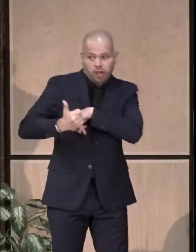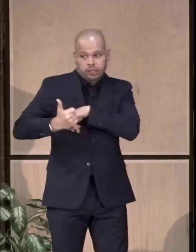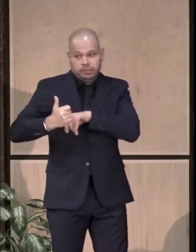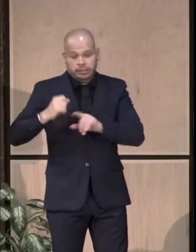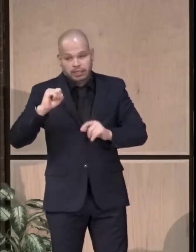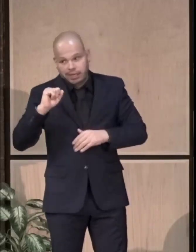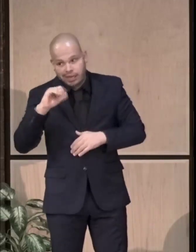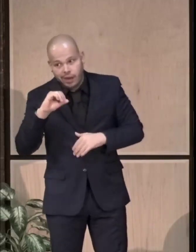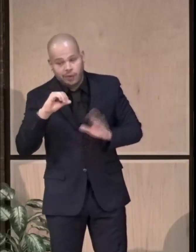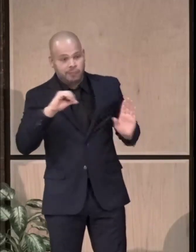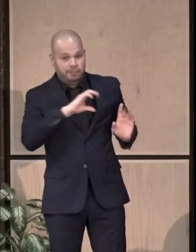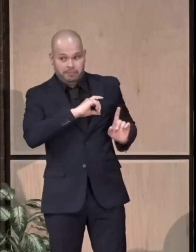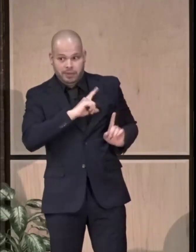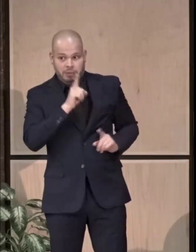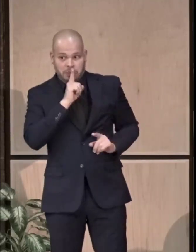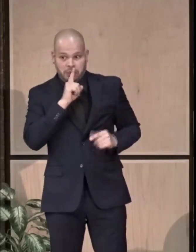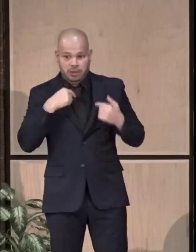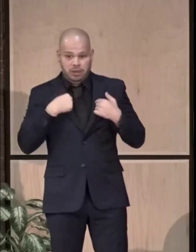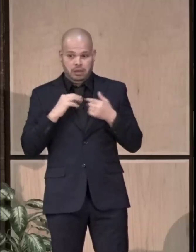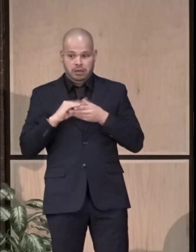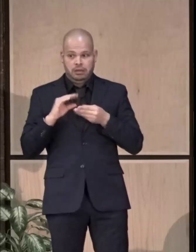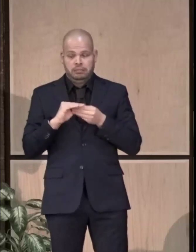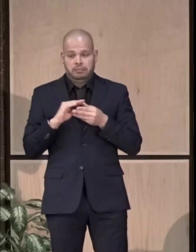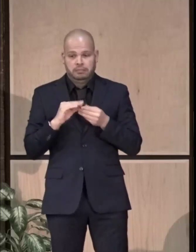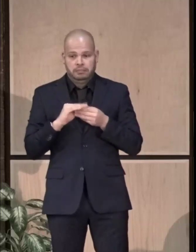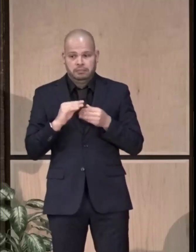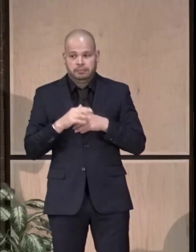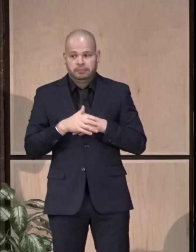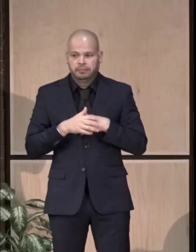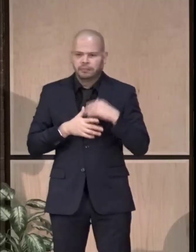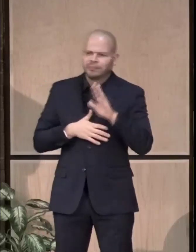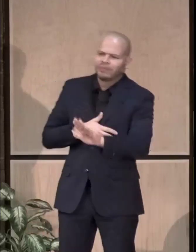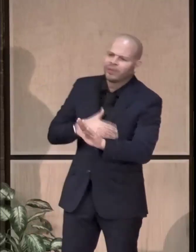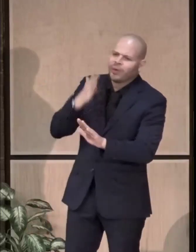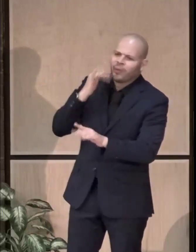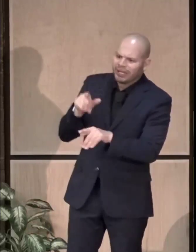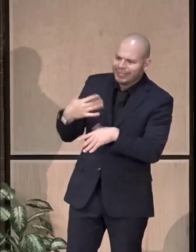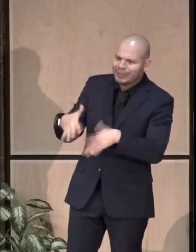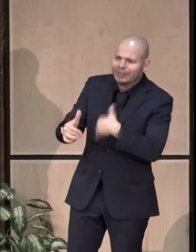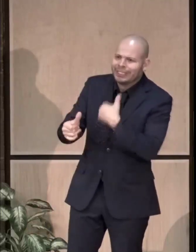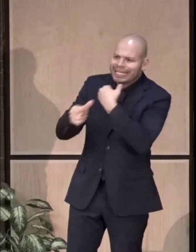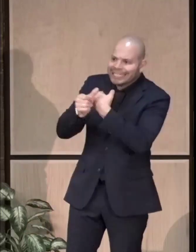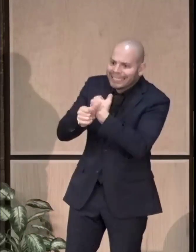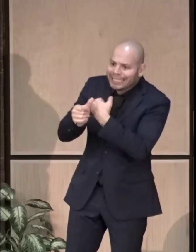these threats had caused great consternation amongst your troops, right? I mean, they were